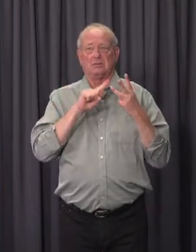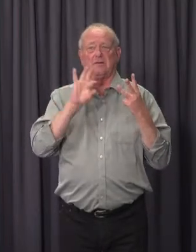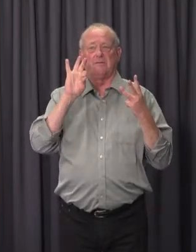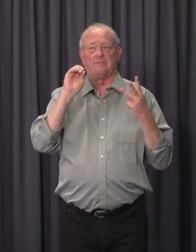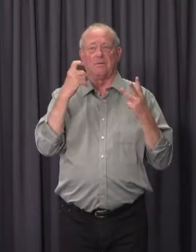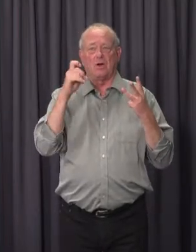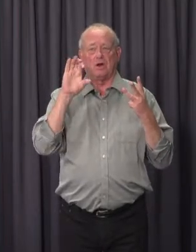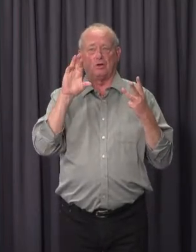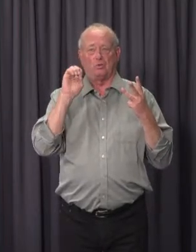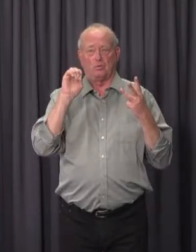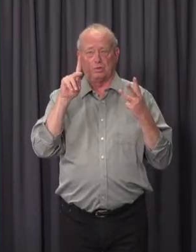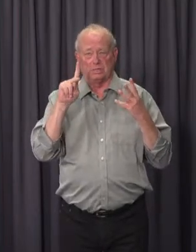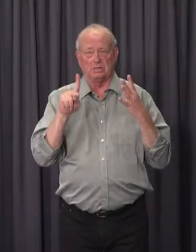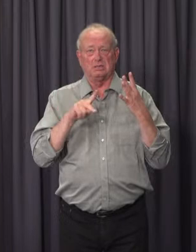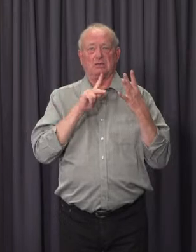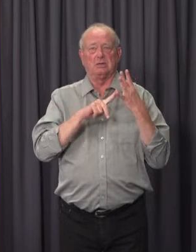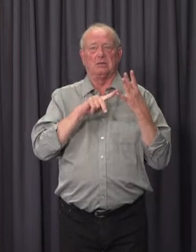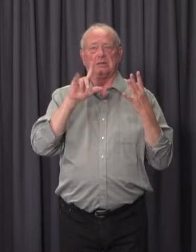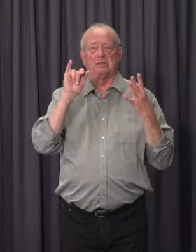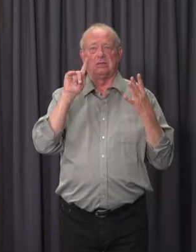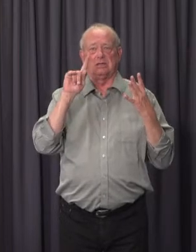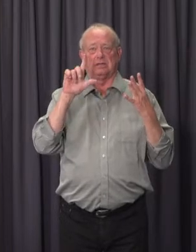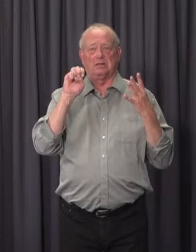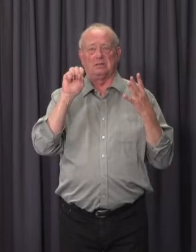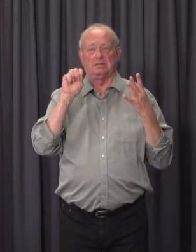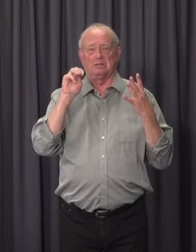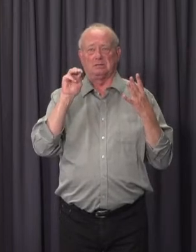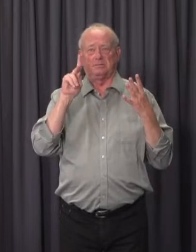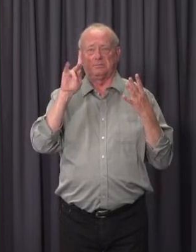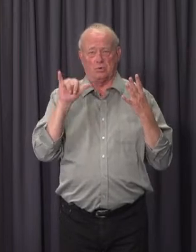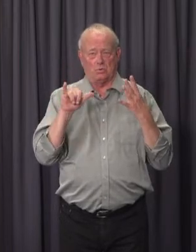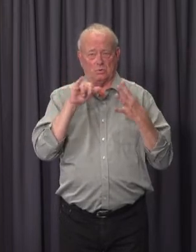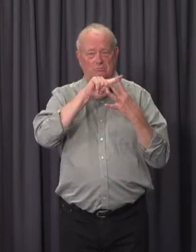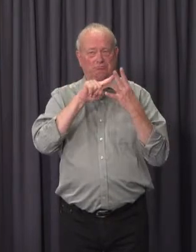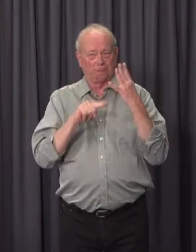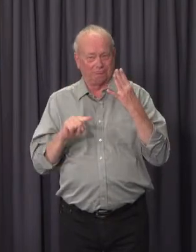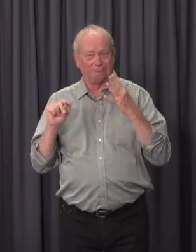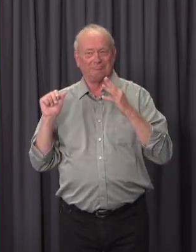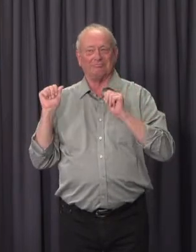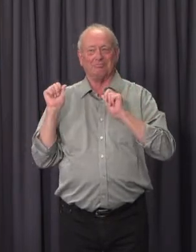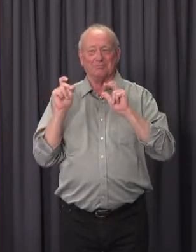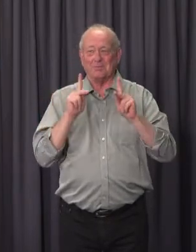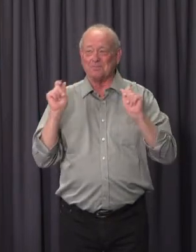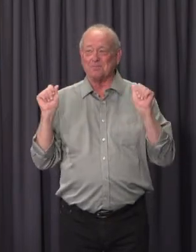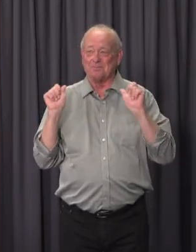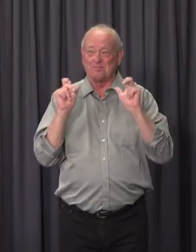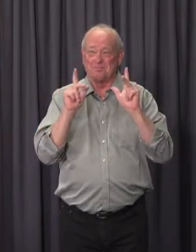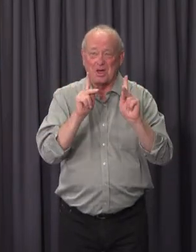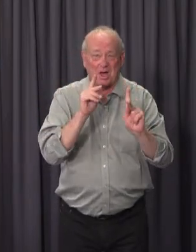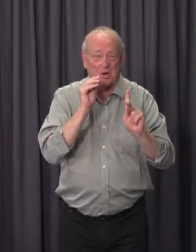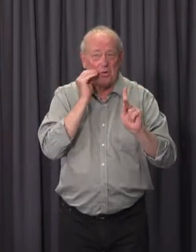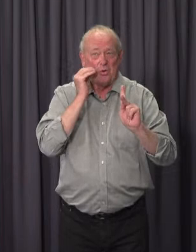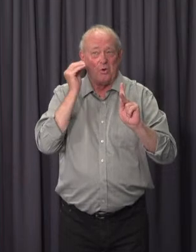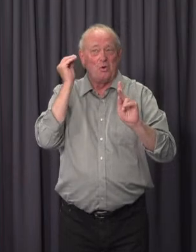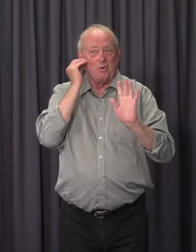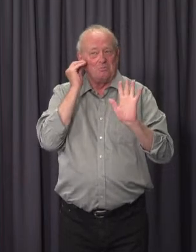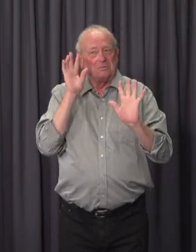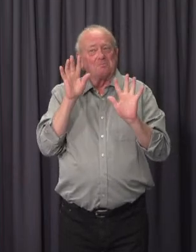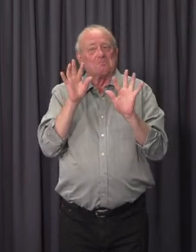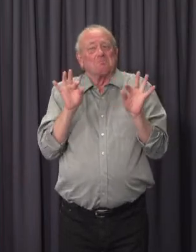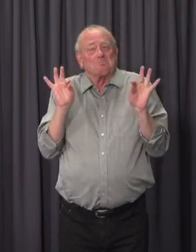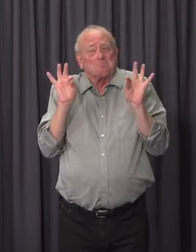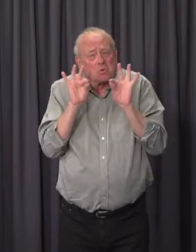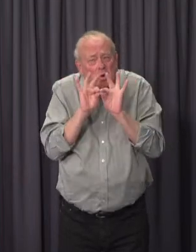to make sure the process goes smoothly. There is also helpful information on alberta.ca/emergency for how to re-enter